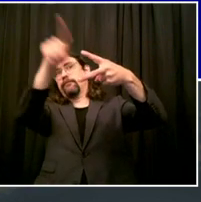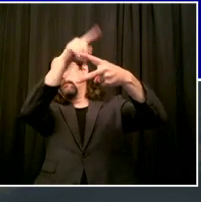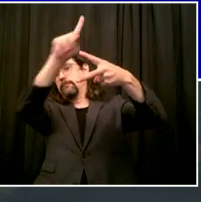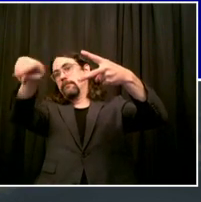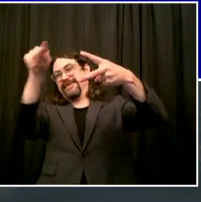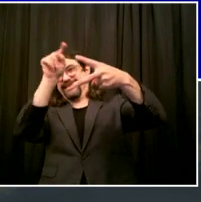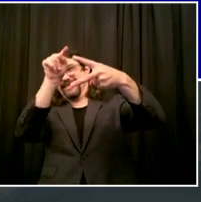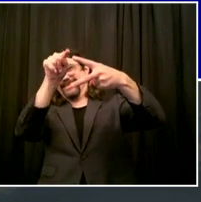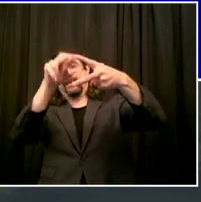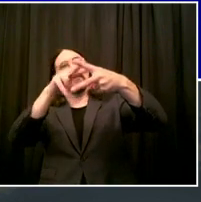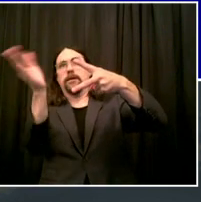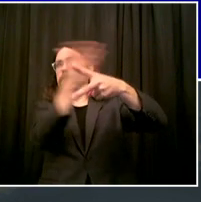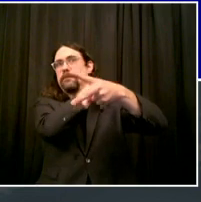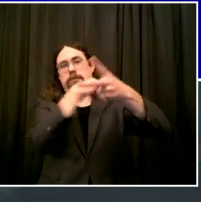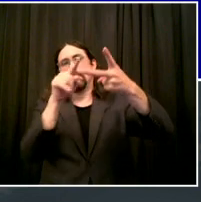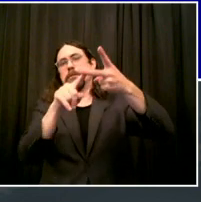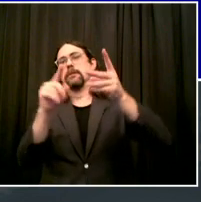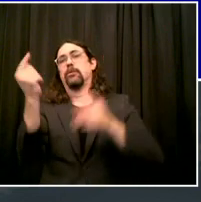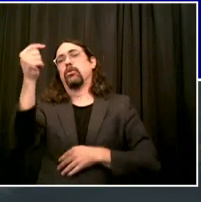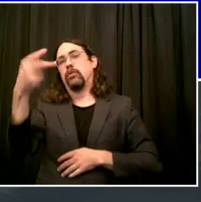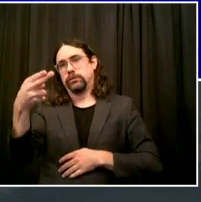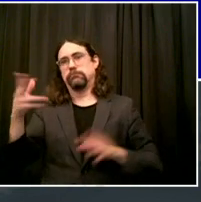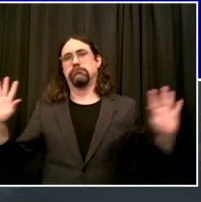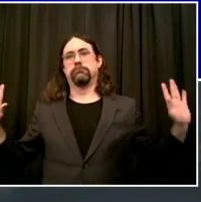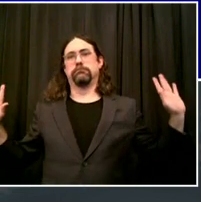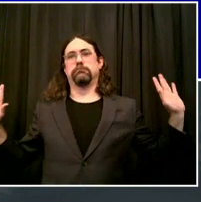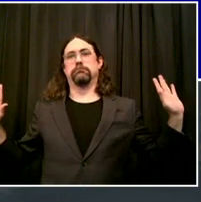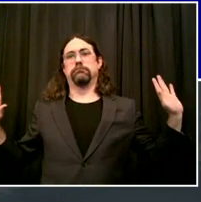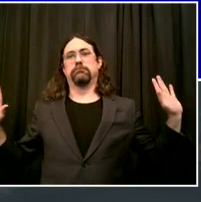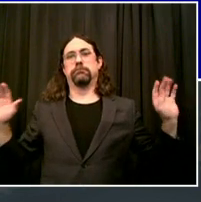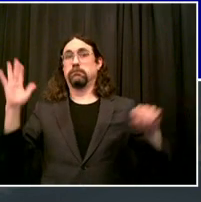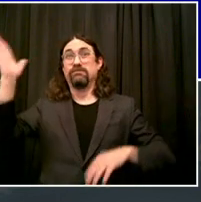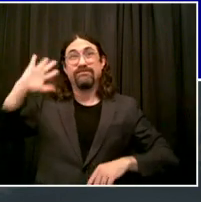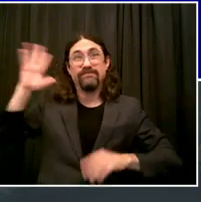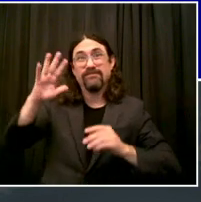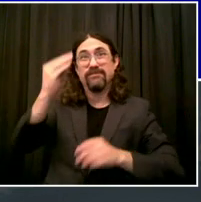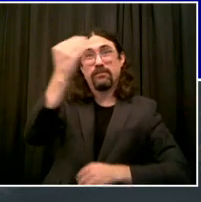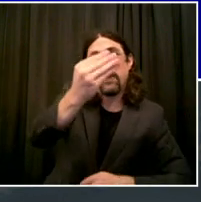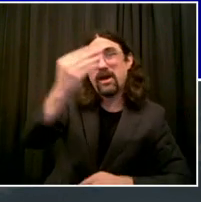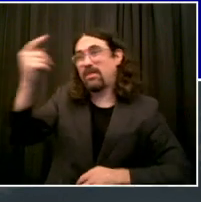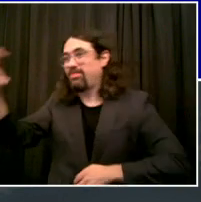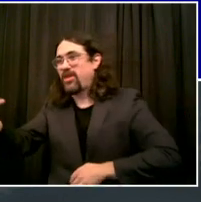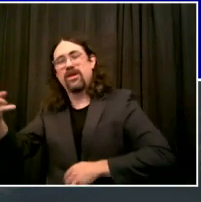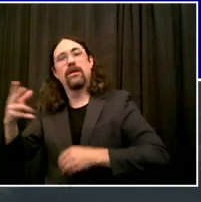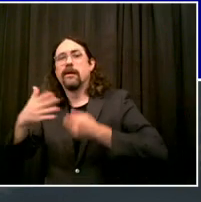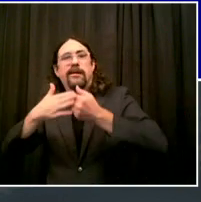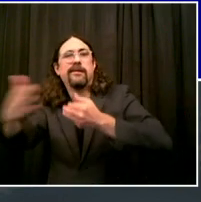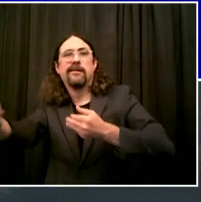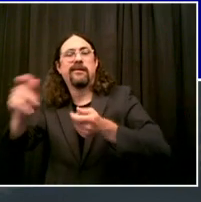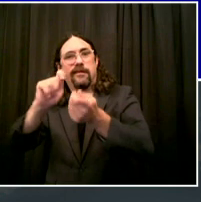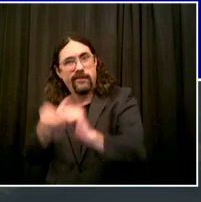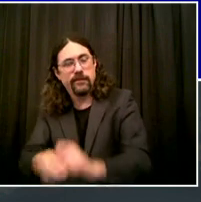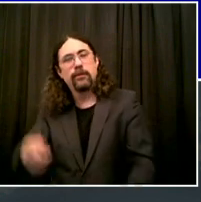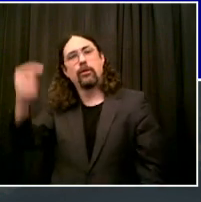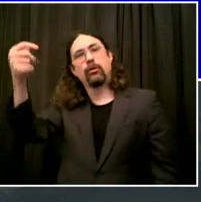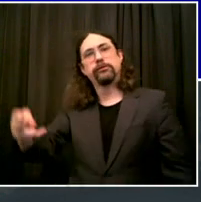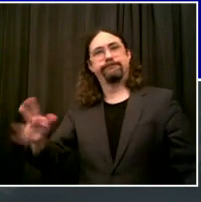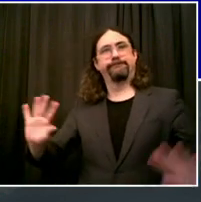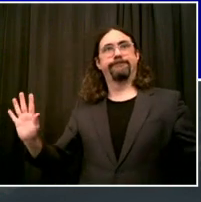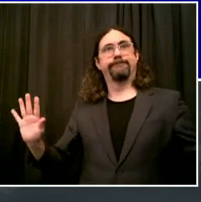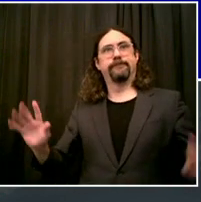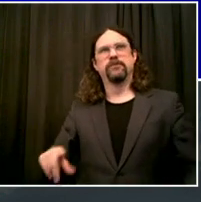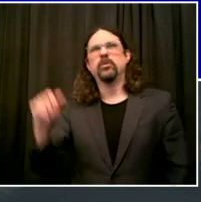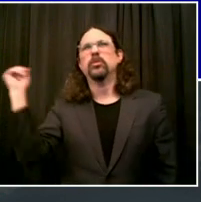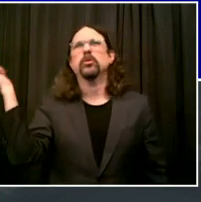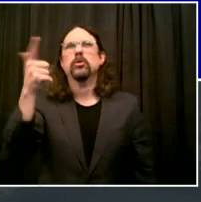Day and see if this is something we can make a long-term new rule. I like it. I hope this will prove to be as common sense